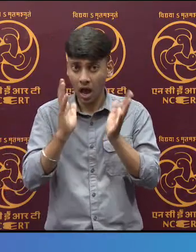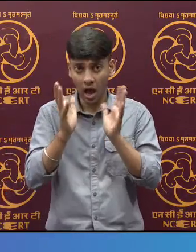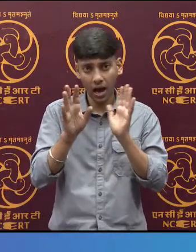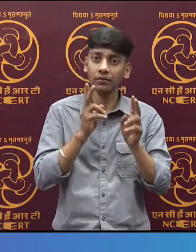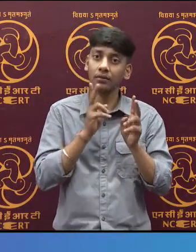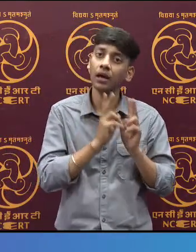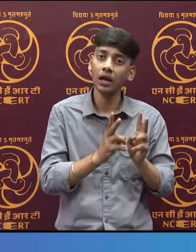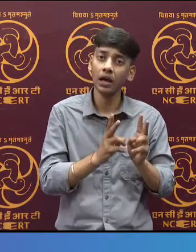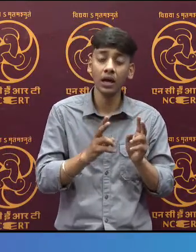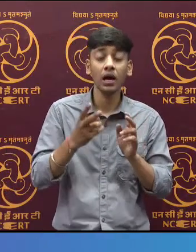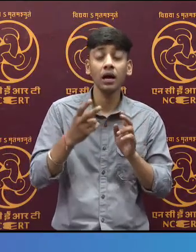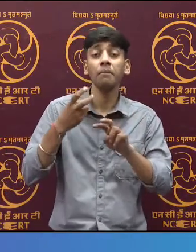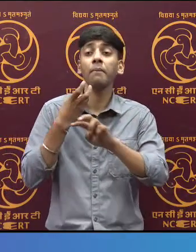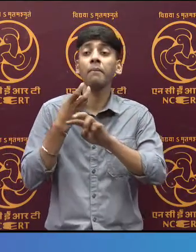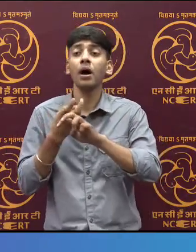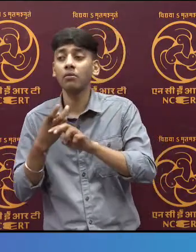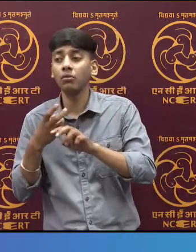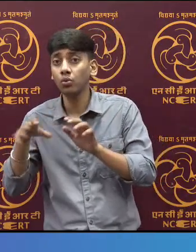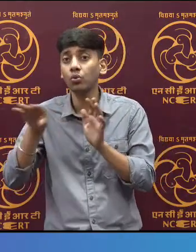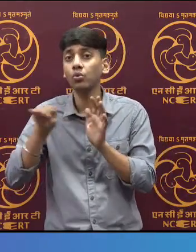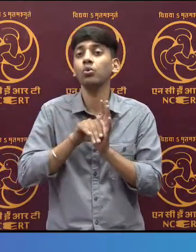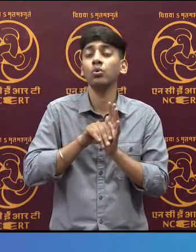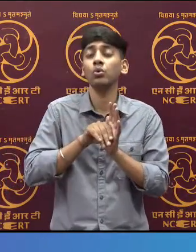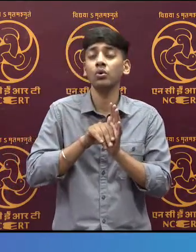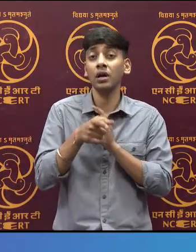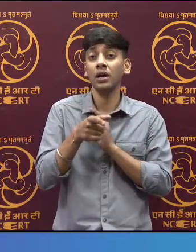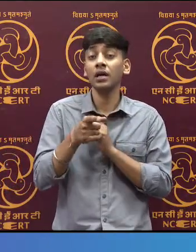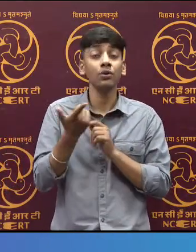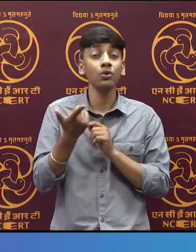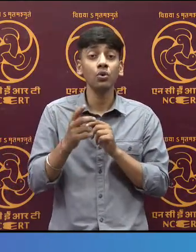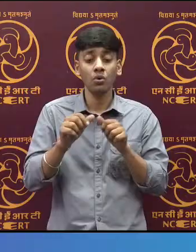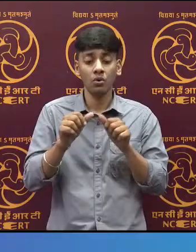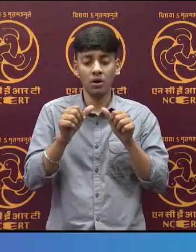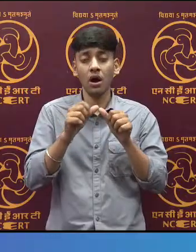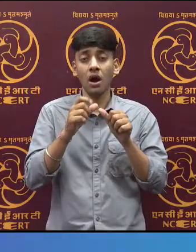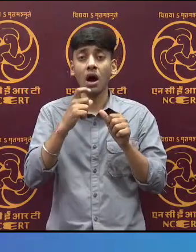to the formula or according to the rule, according to the Newton's law,